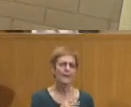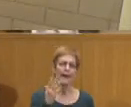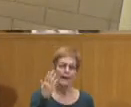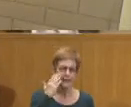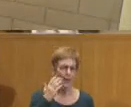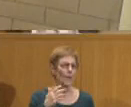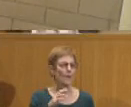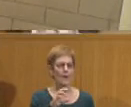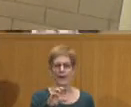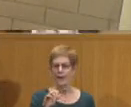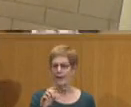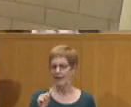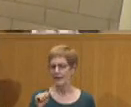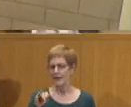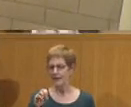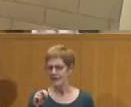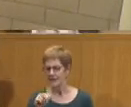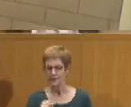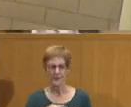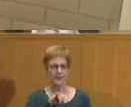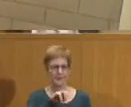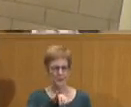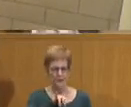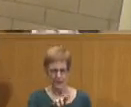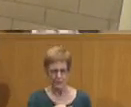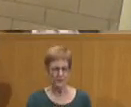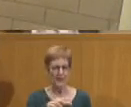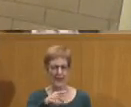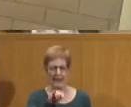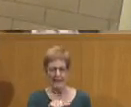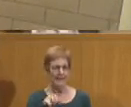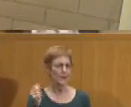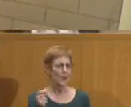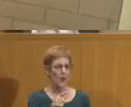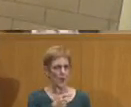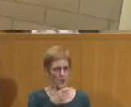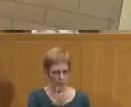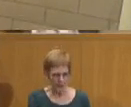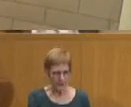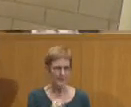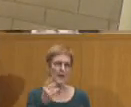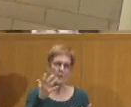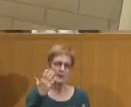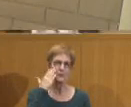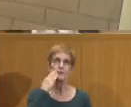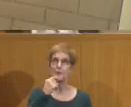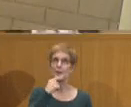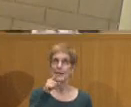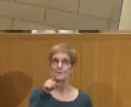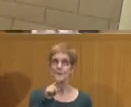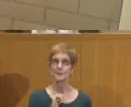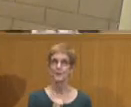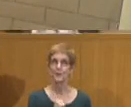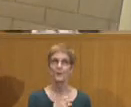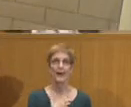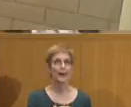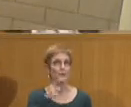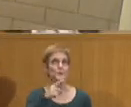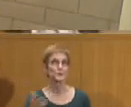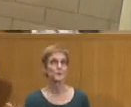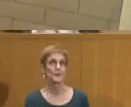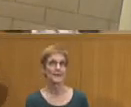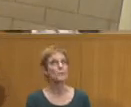2019. Thank you, Madam Clerk. It's now time for us to bring forward those people that won that election for the official